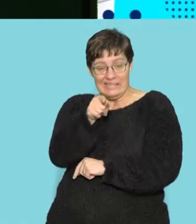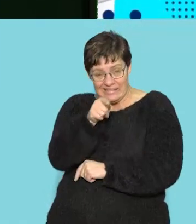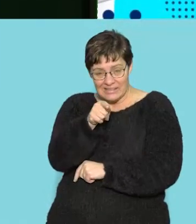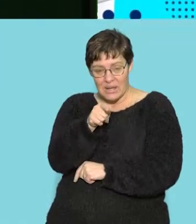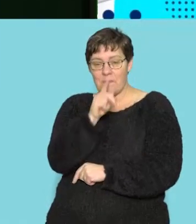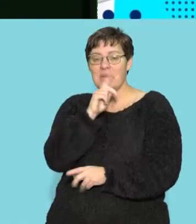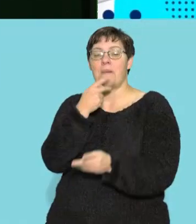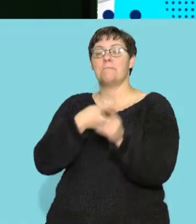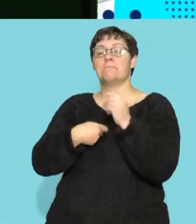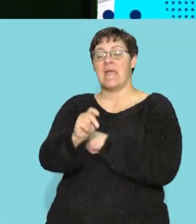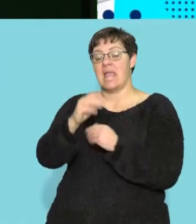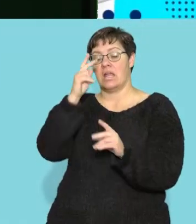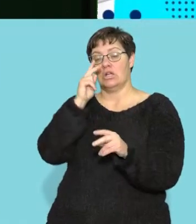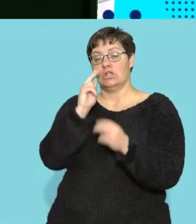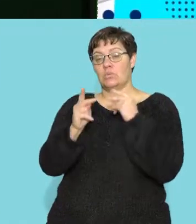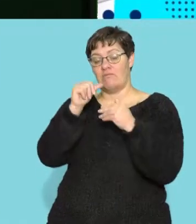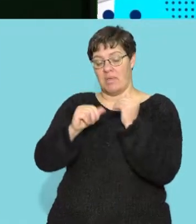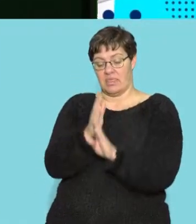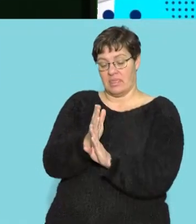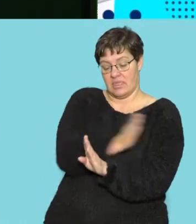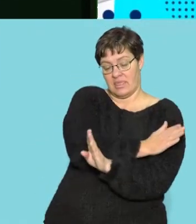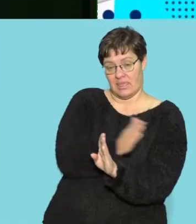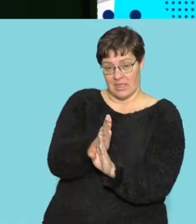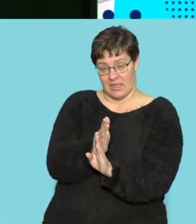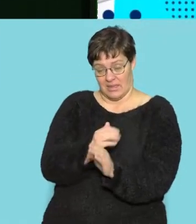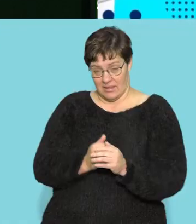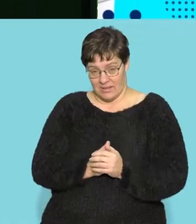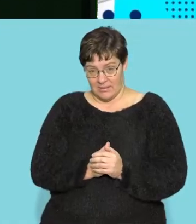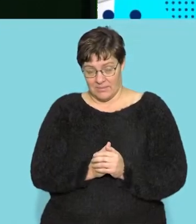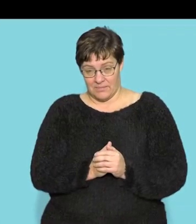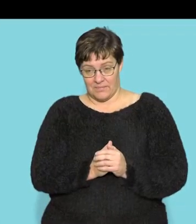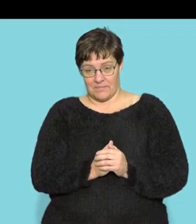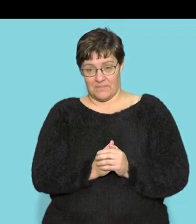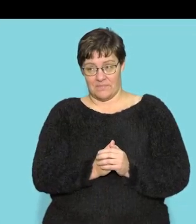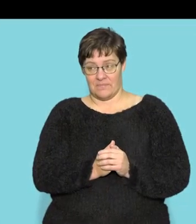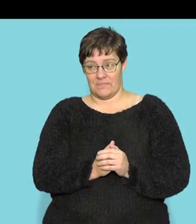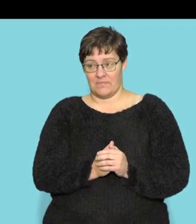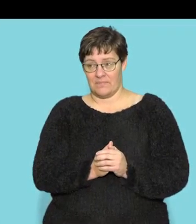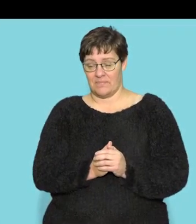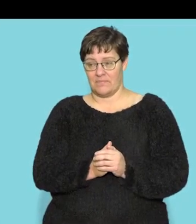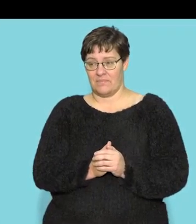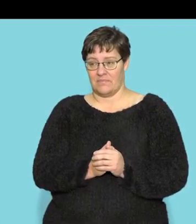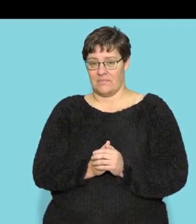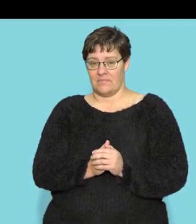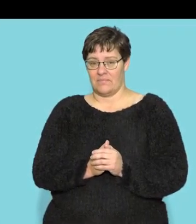that's repayable within 12 months. Okay.